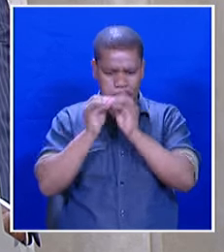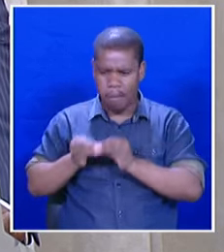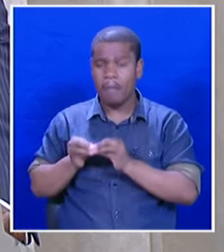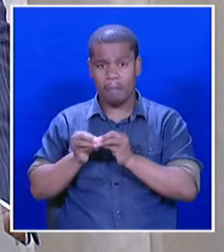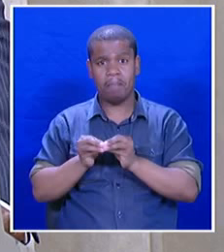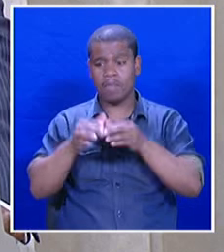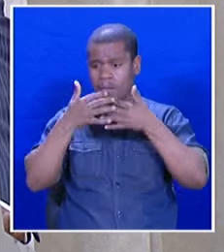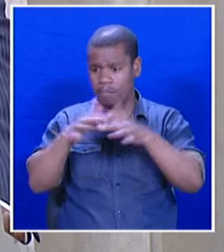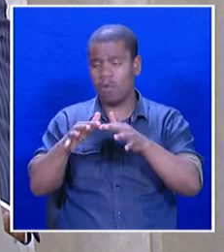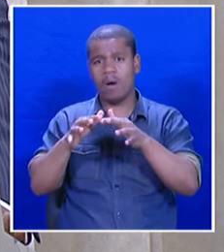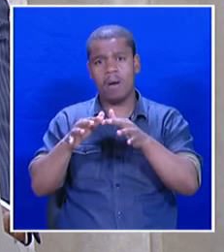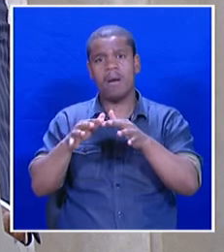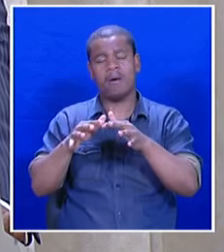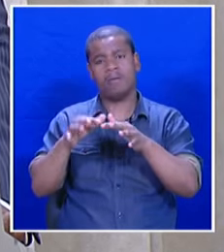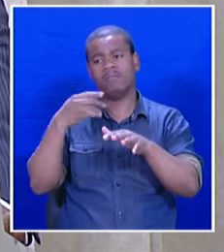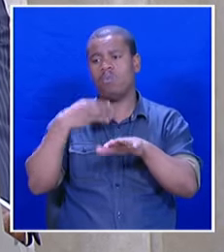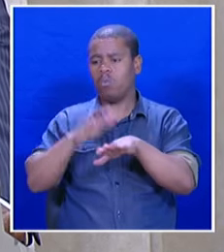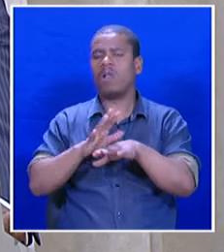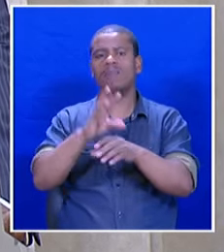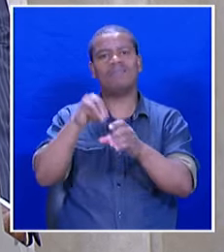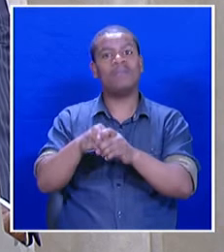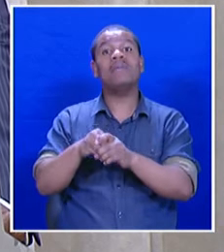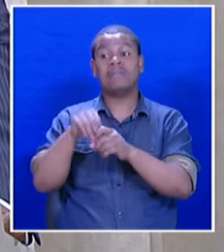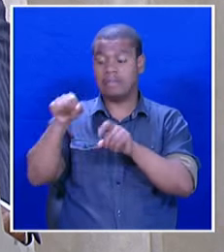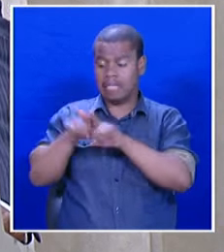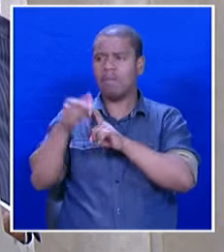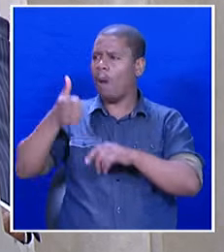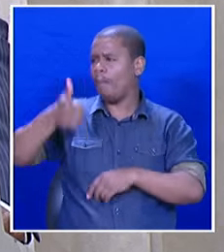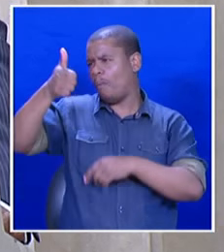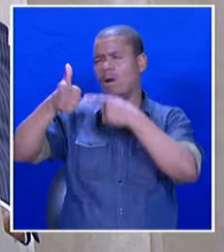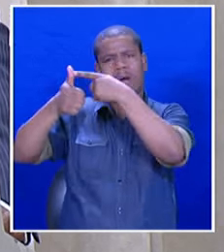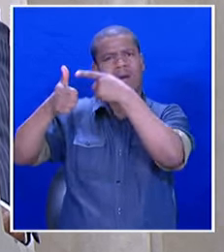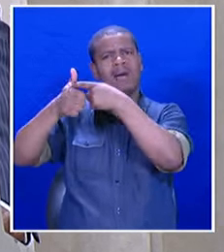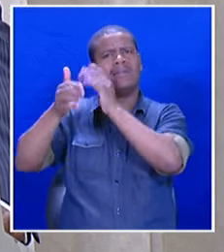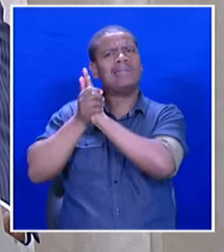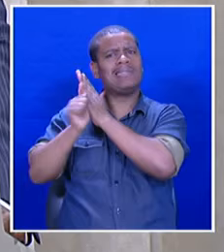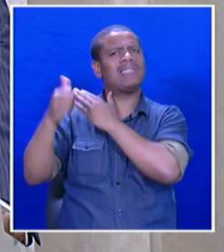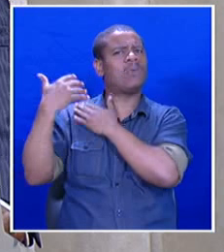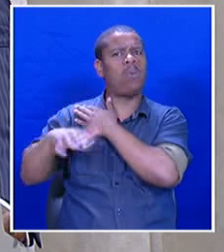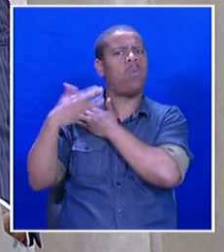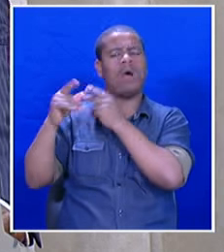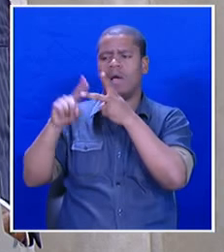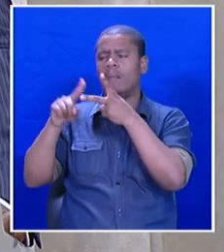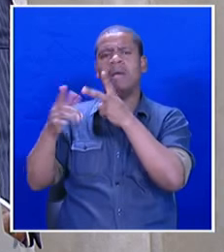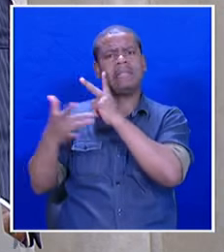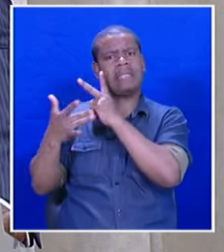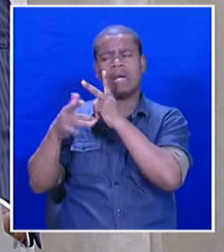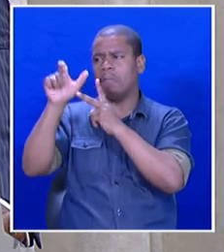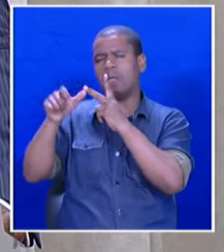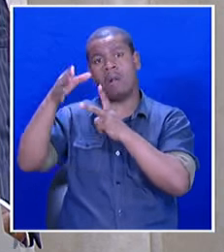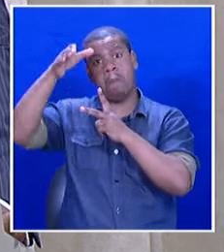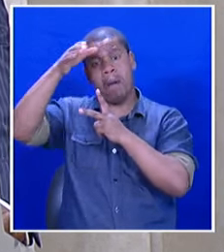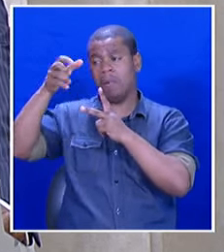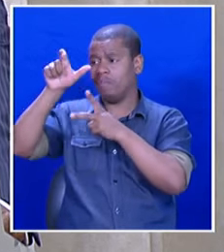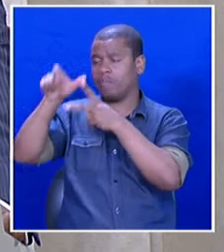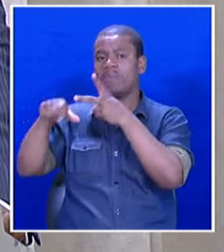also involved. And the skilled managers and technicians in Eskom are dealing with the issue of immediate measures that